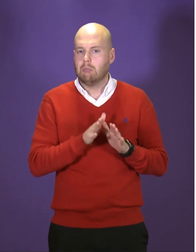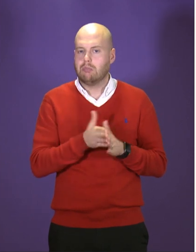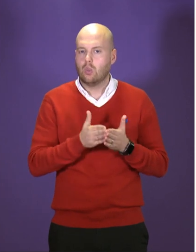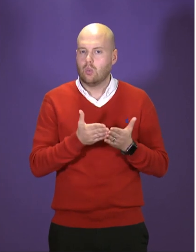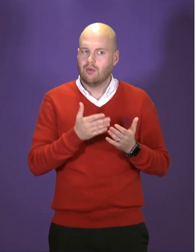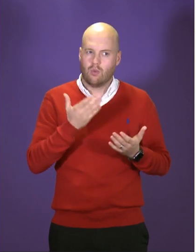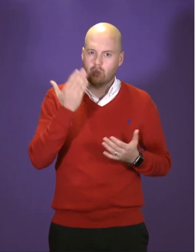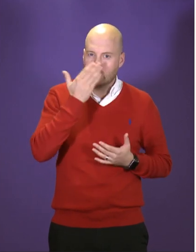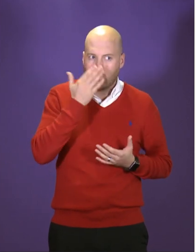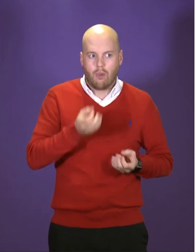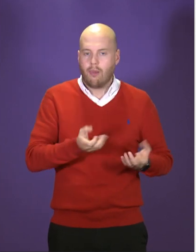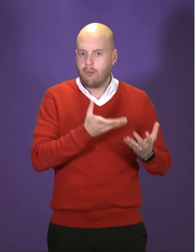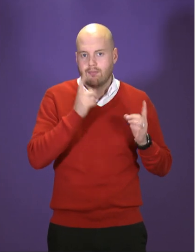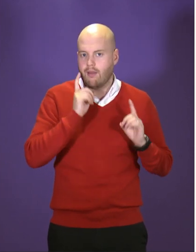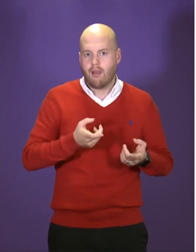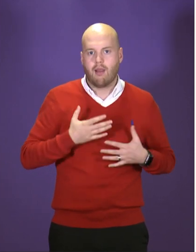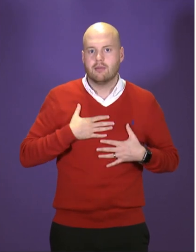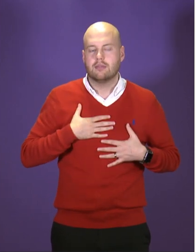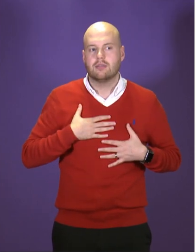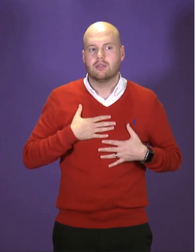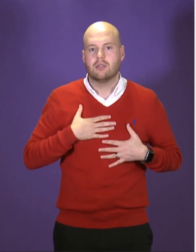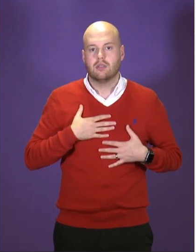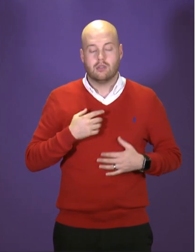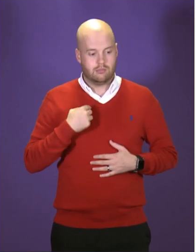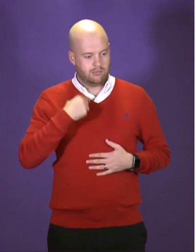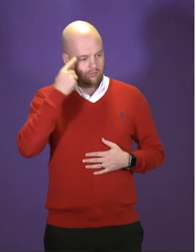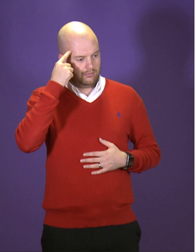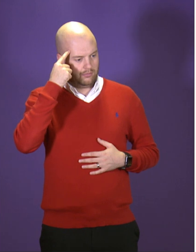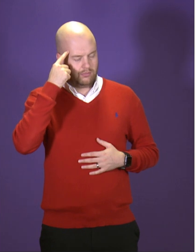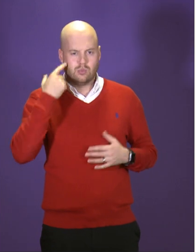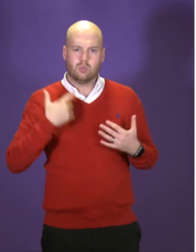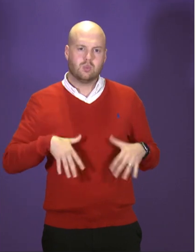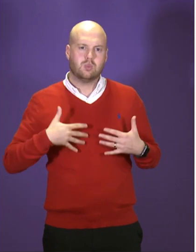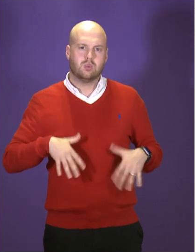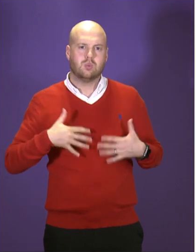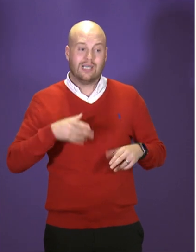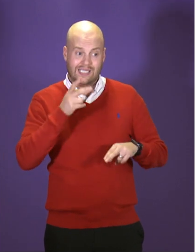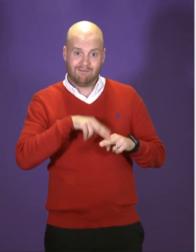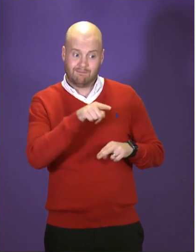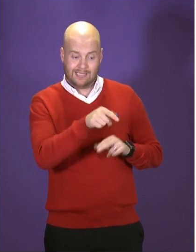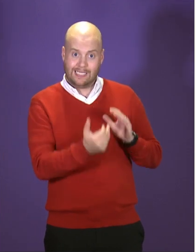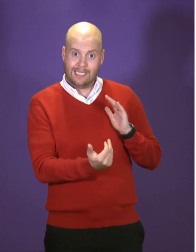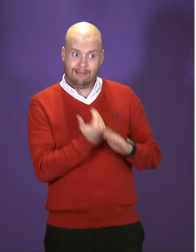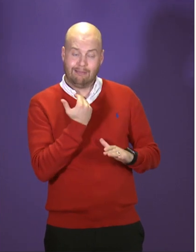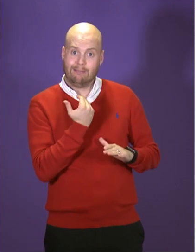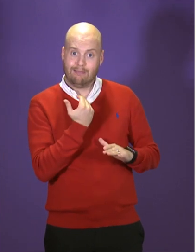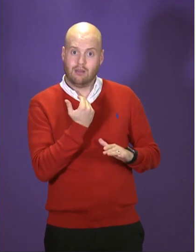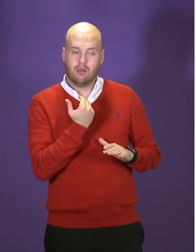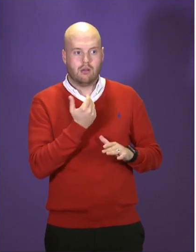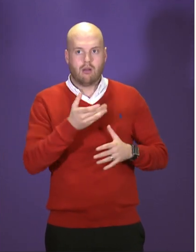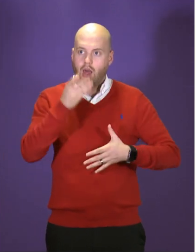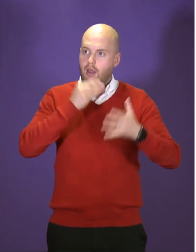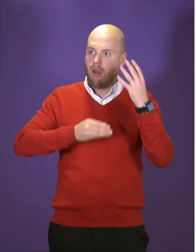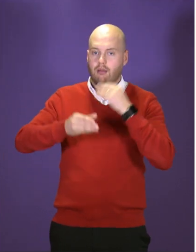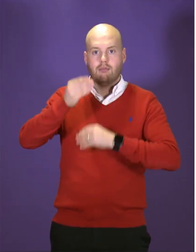heard a story, it would change his life forever. And I'm sorry that I have come. I didn't